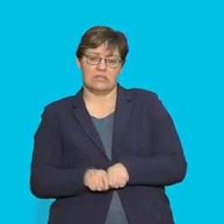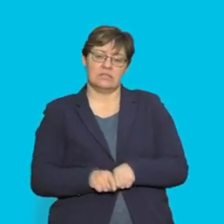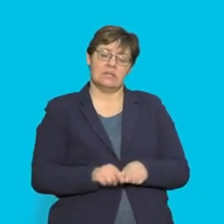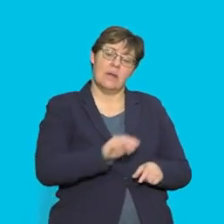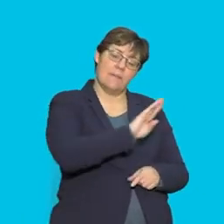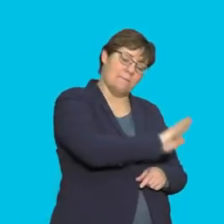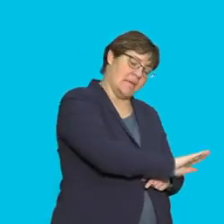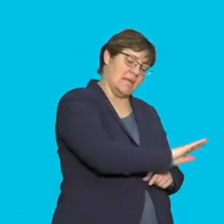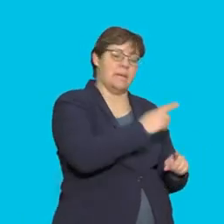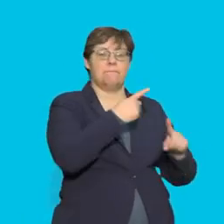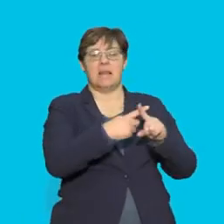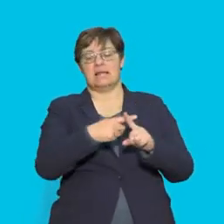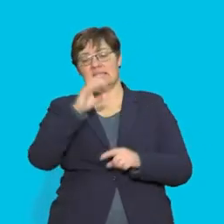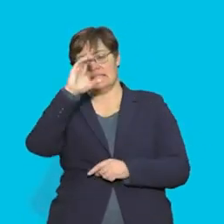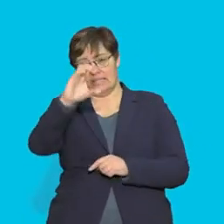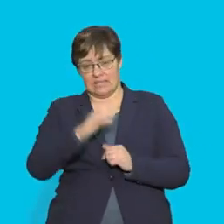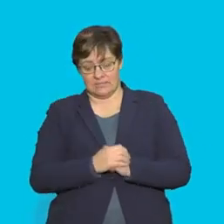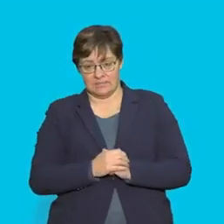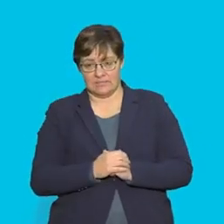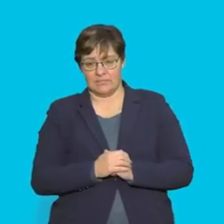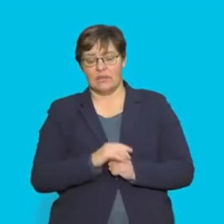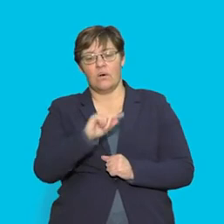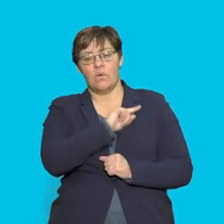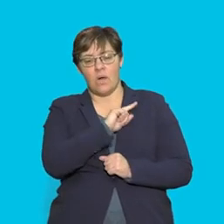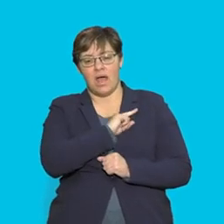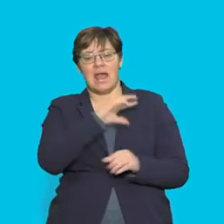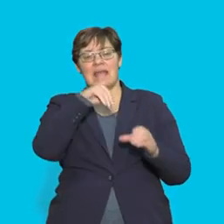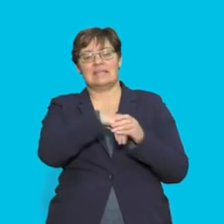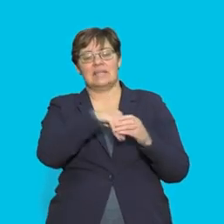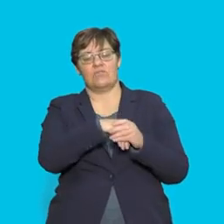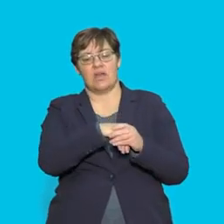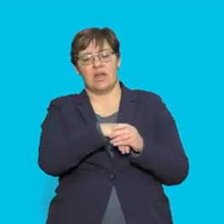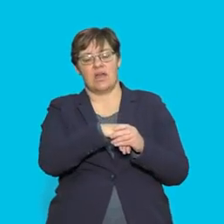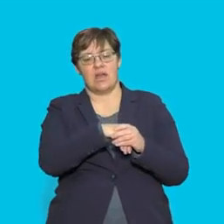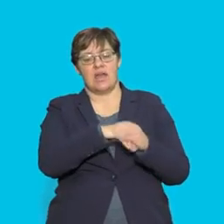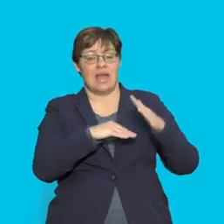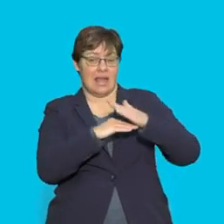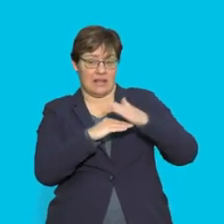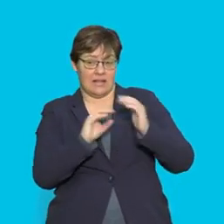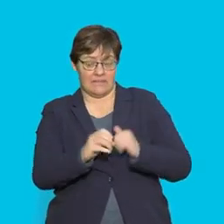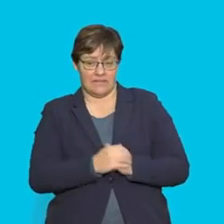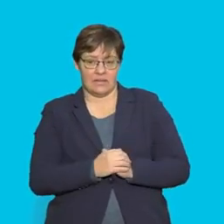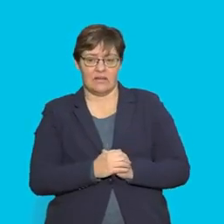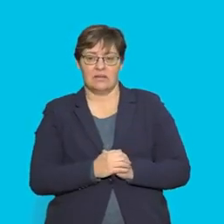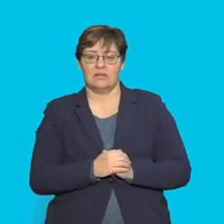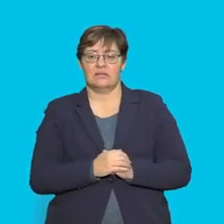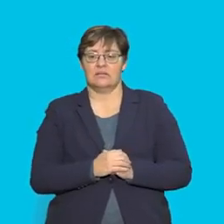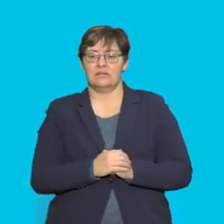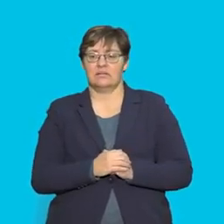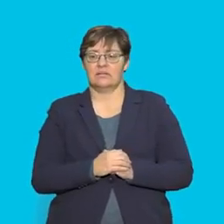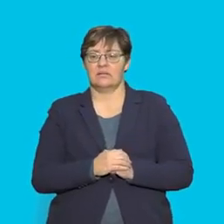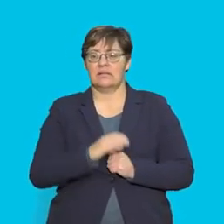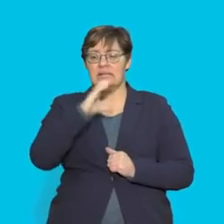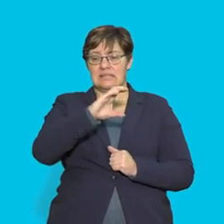plus C there, right? Because it will be the interior angle. Now, CE is a bisector